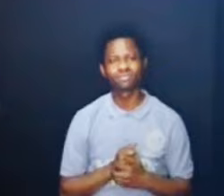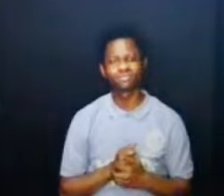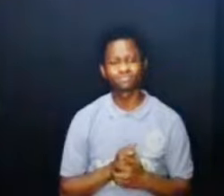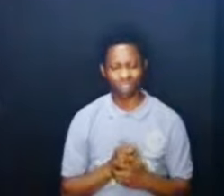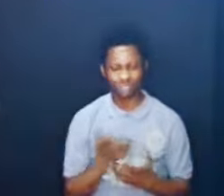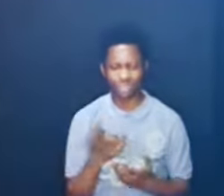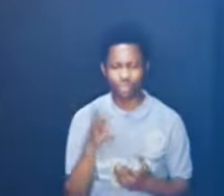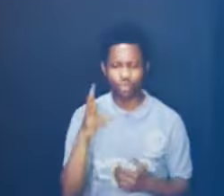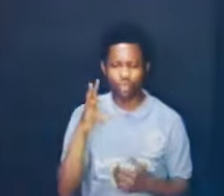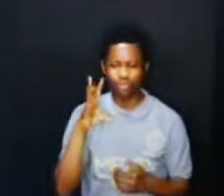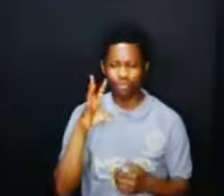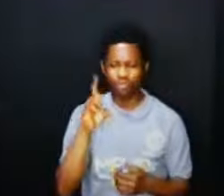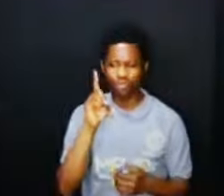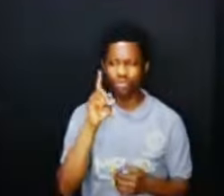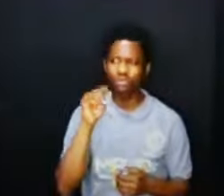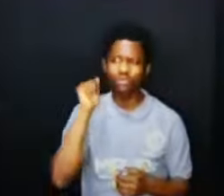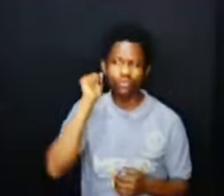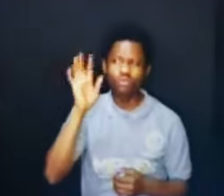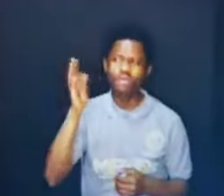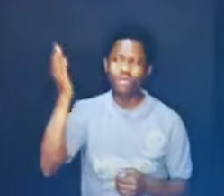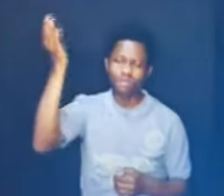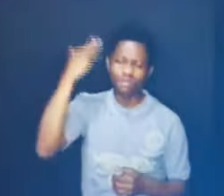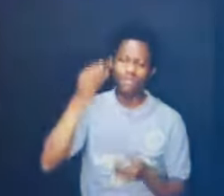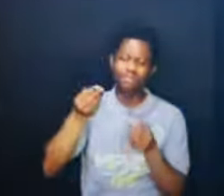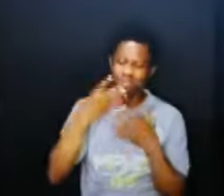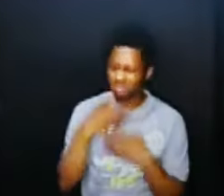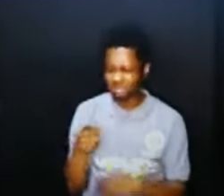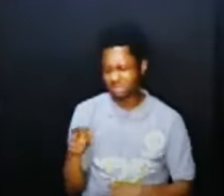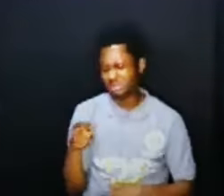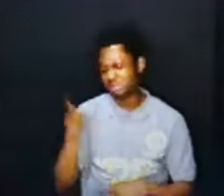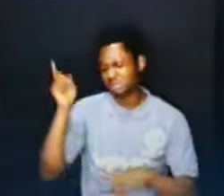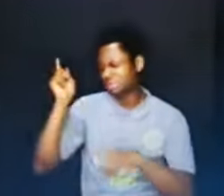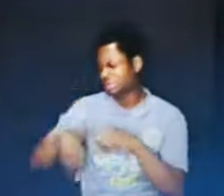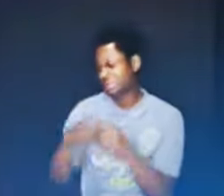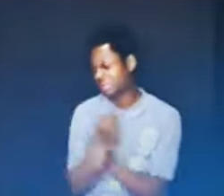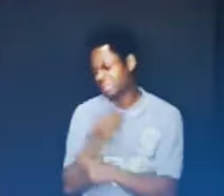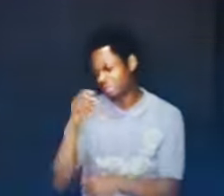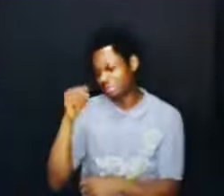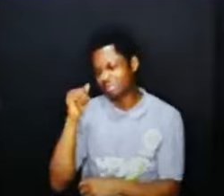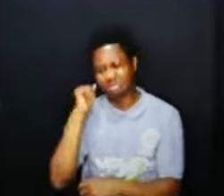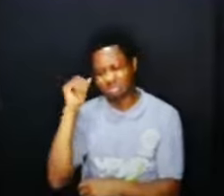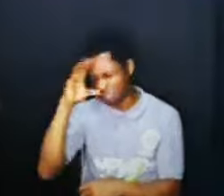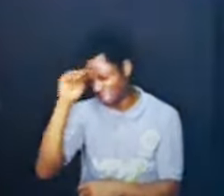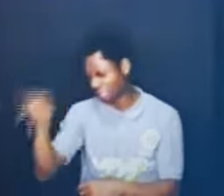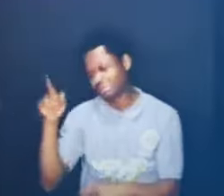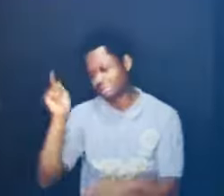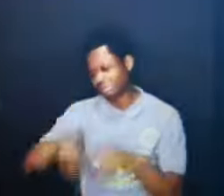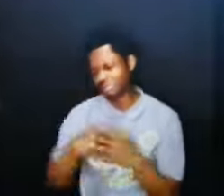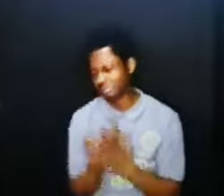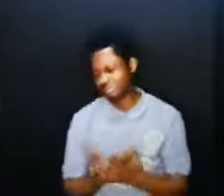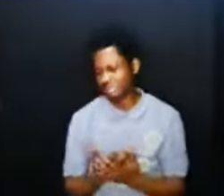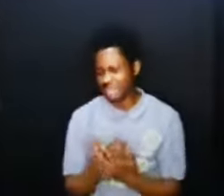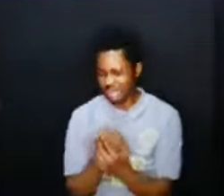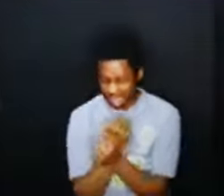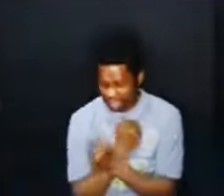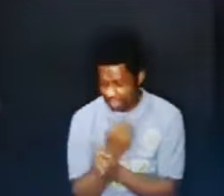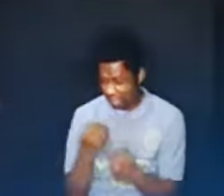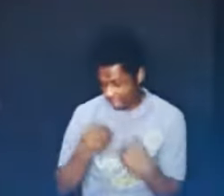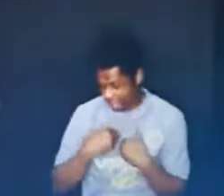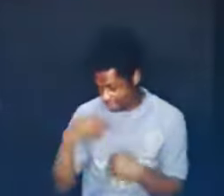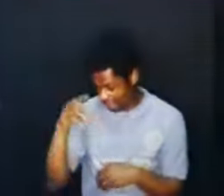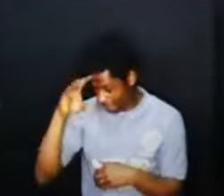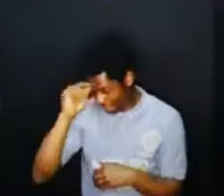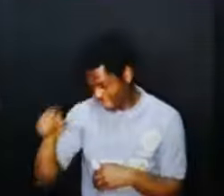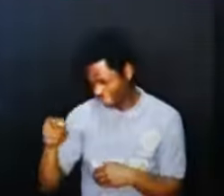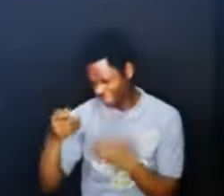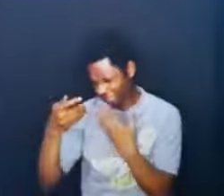man. Mammy, no, or can't you say, Sofo, may they add mammy? See, the love that I have for this man is finished. Or do I mean what Edima